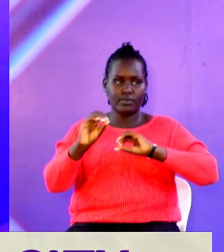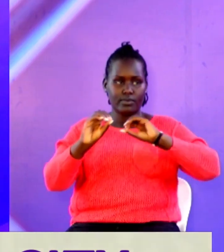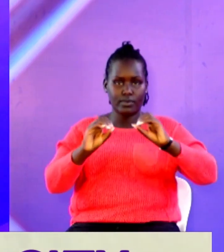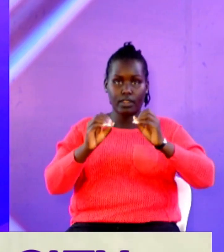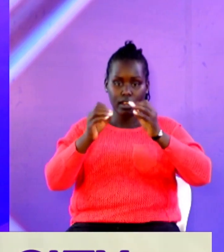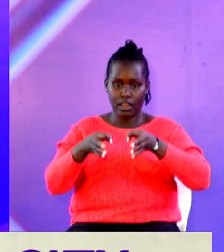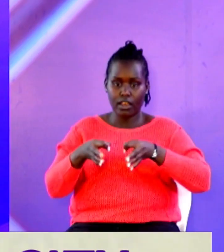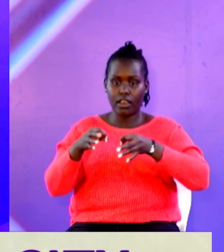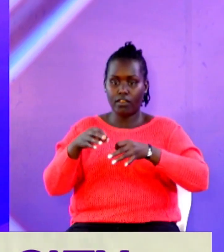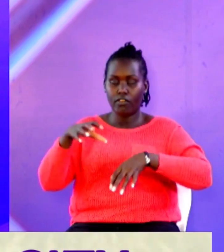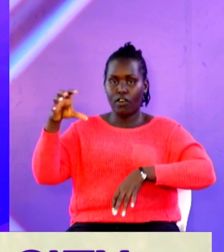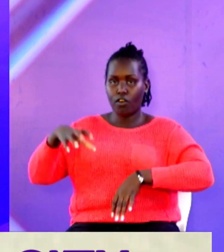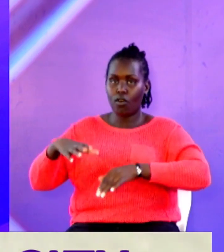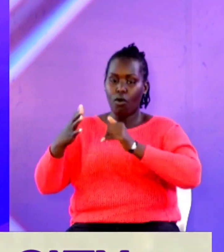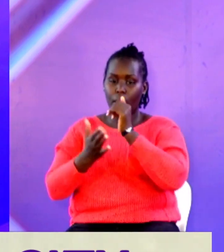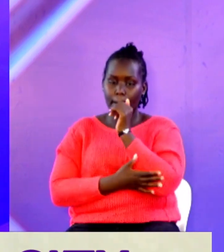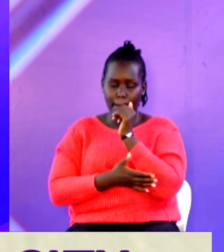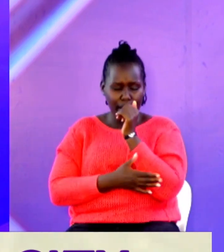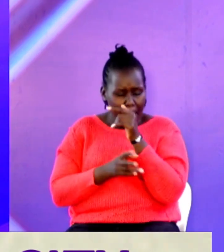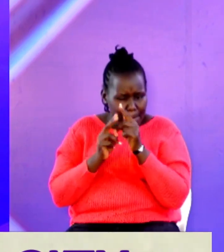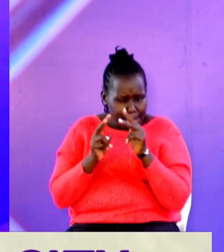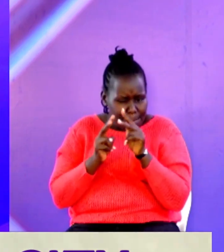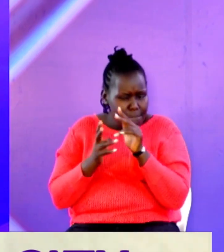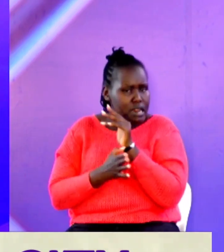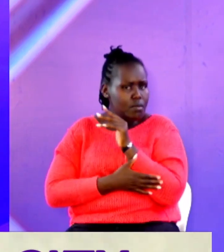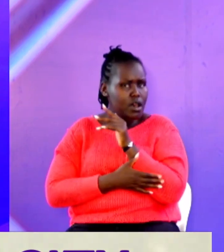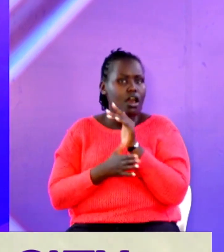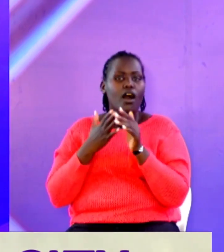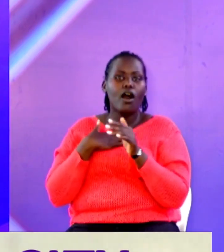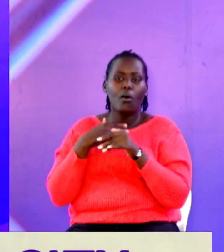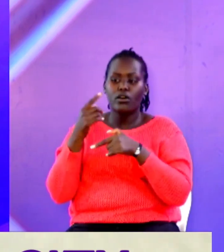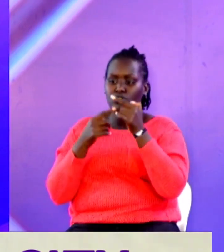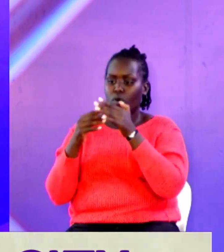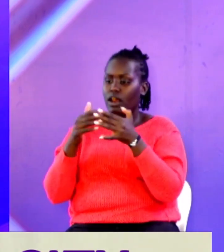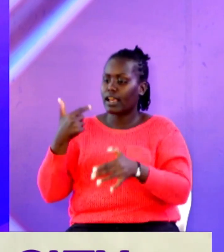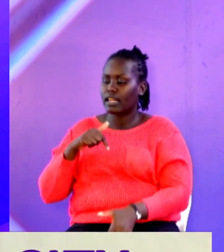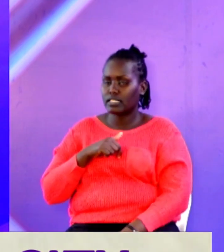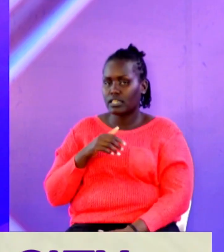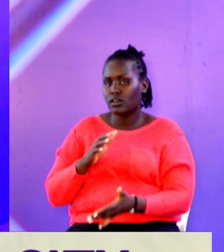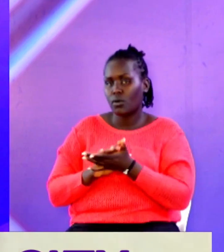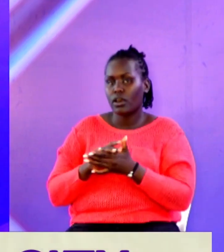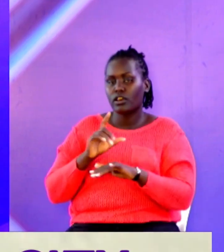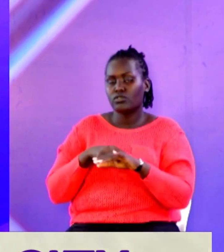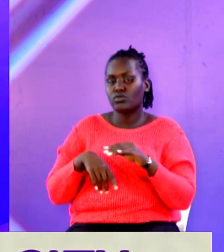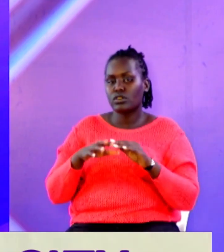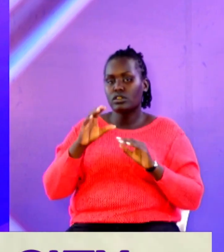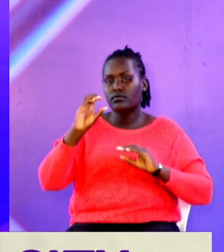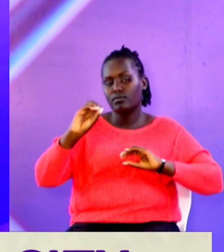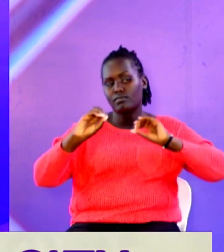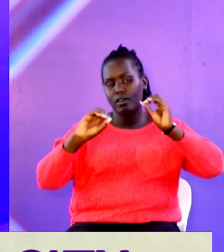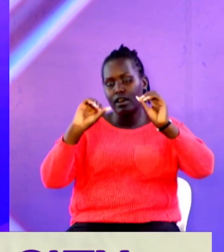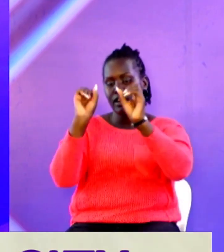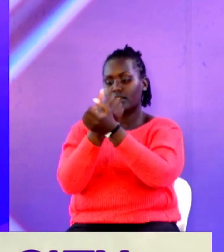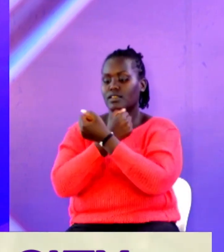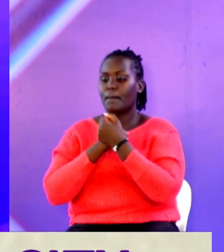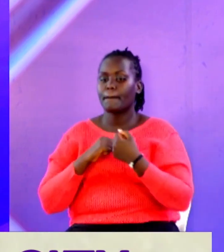Congo are that bad, if Congo are very, very bad and they want to beat us, let it be a draw. We cannot accept